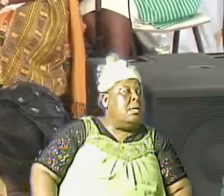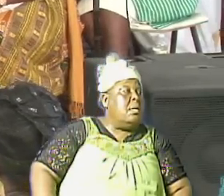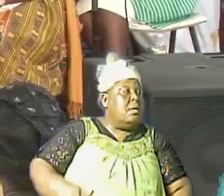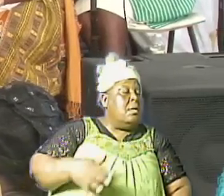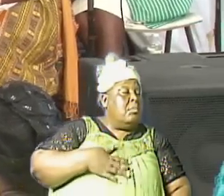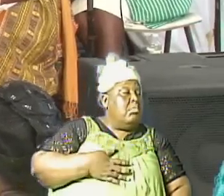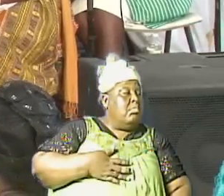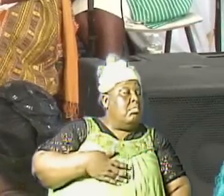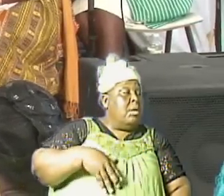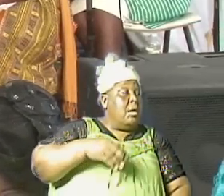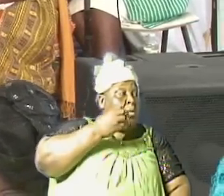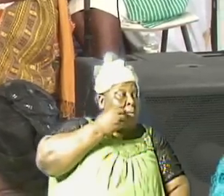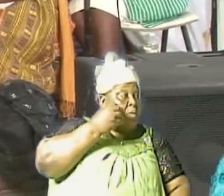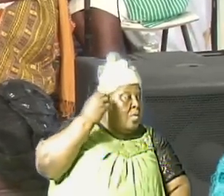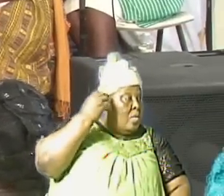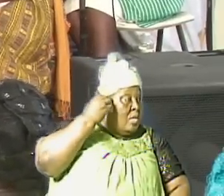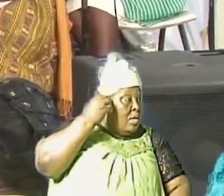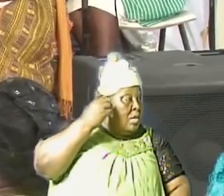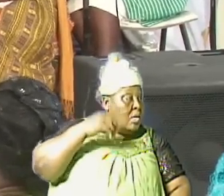Myeloma.